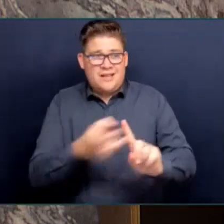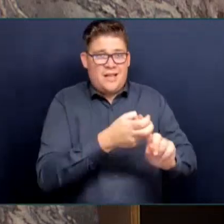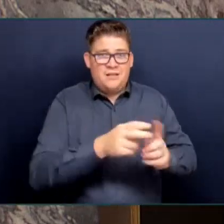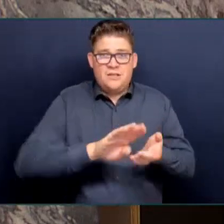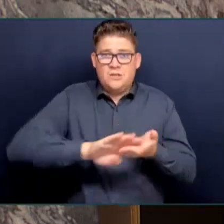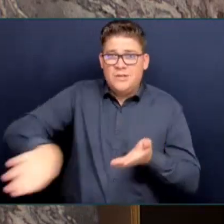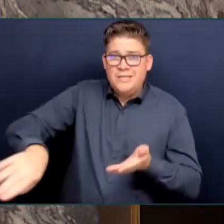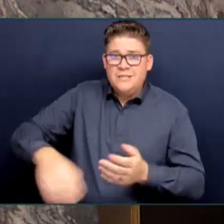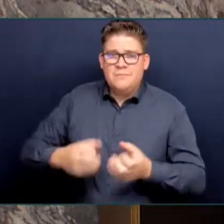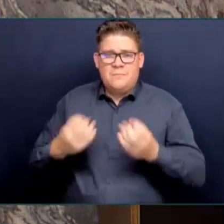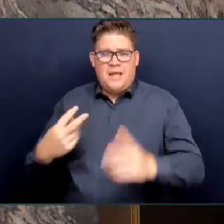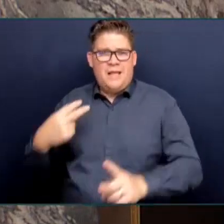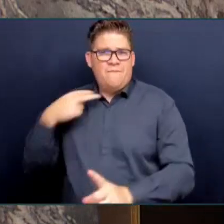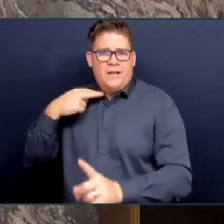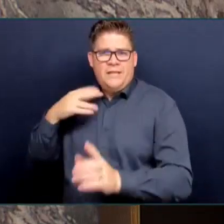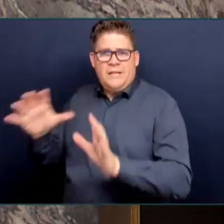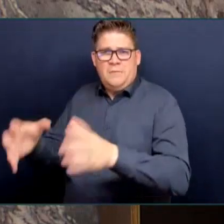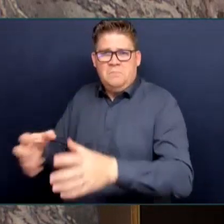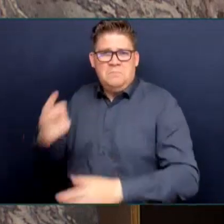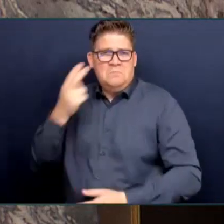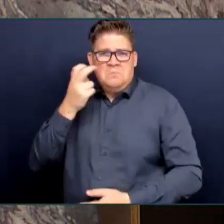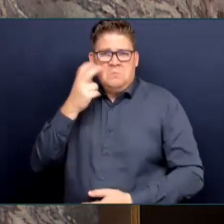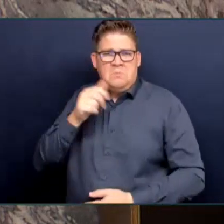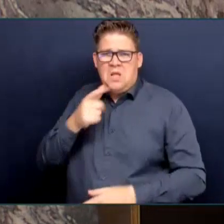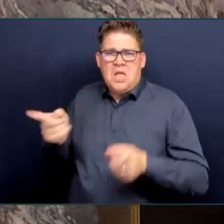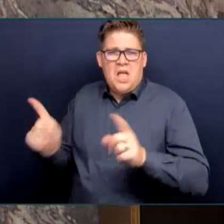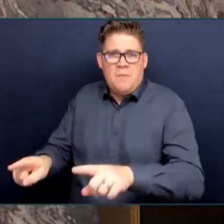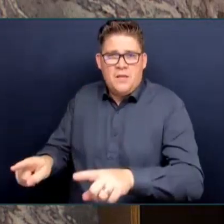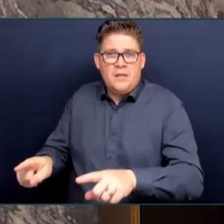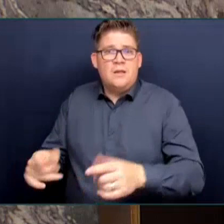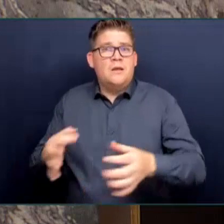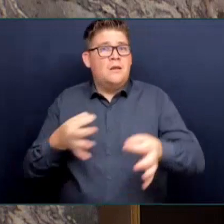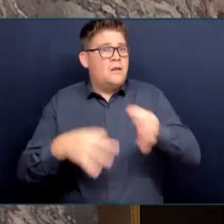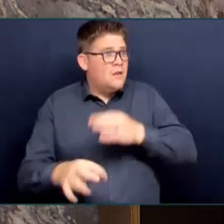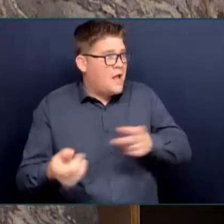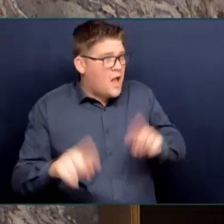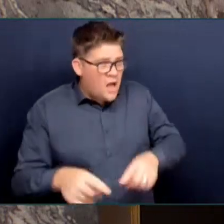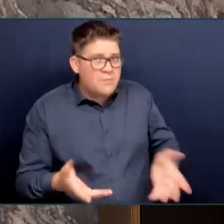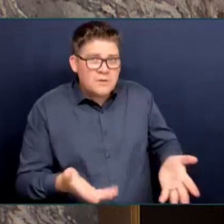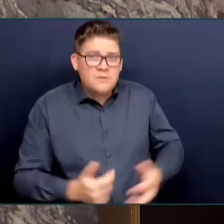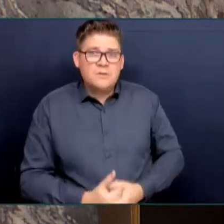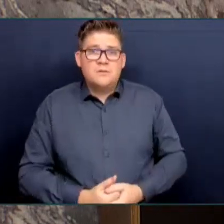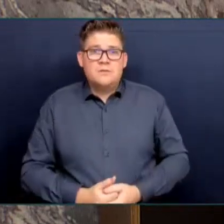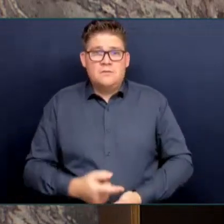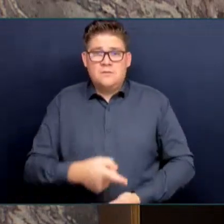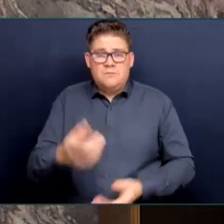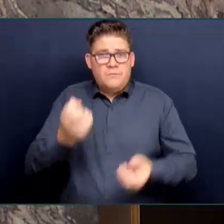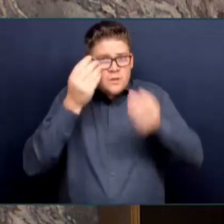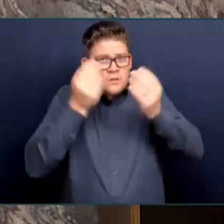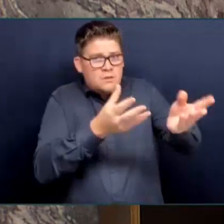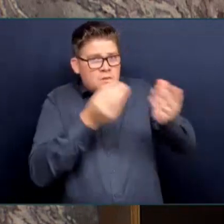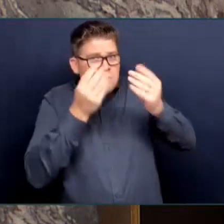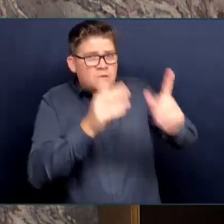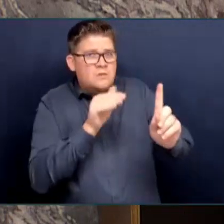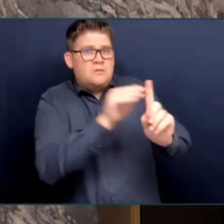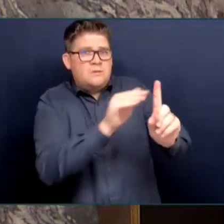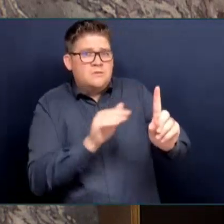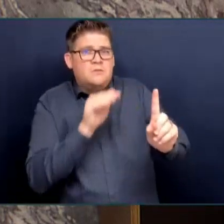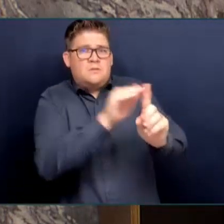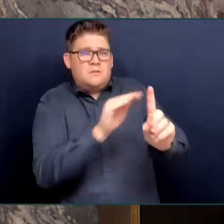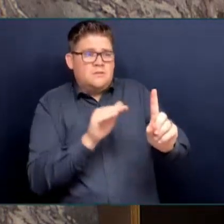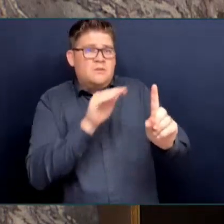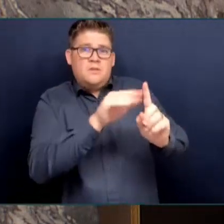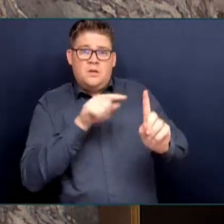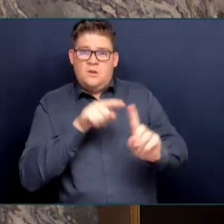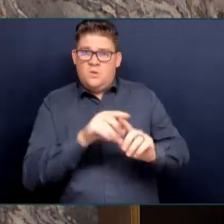own political purposes while people continued to be randomly attacked. 900 people in Vancouver alone since the mayors